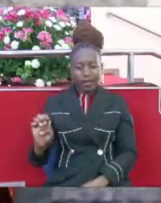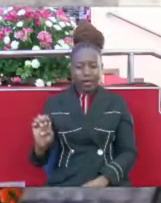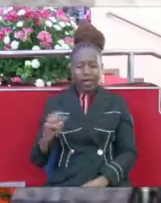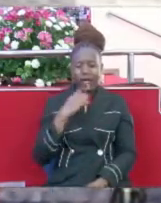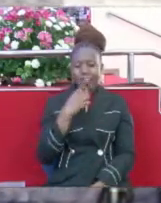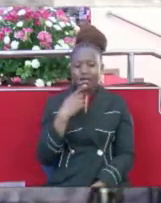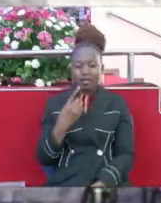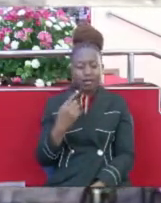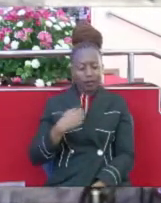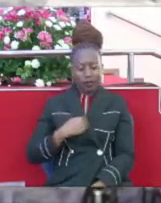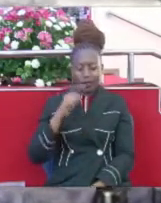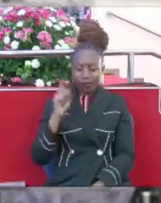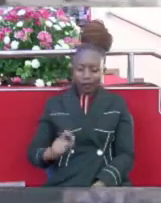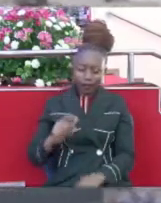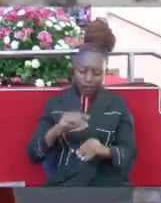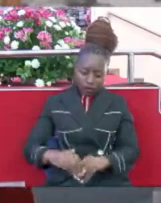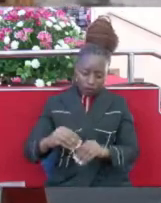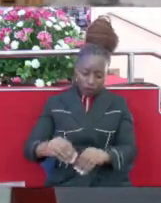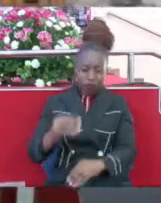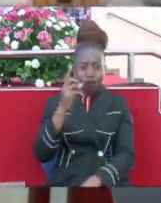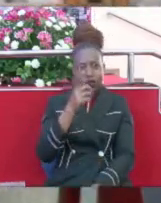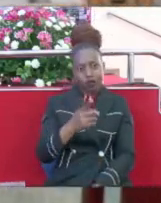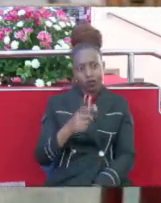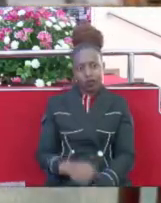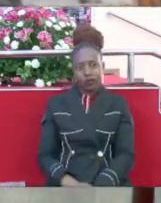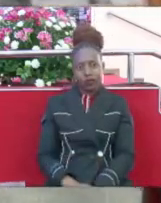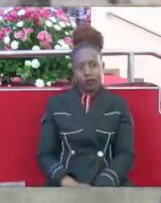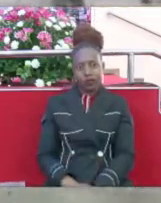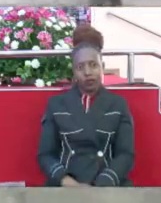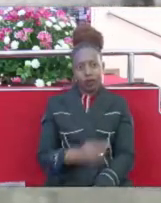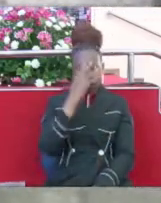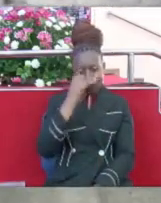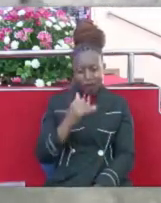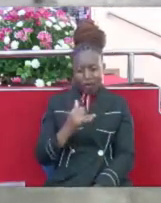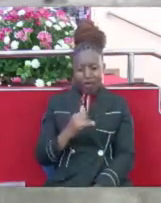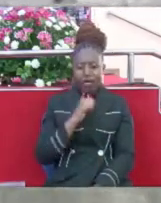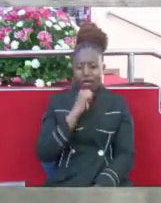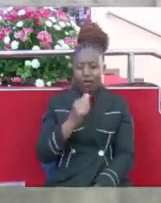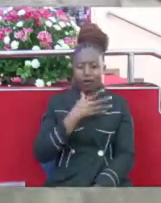through. He had made a resolve that he was not going to let Elijah go.